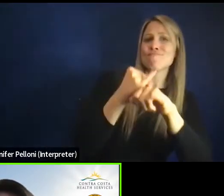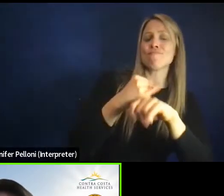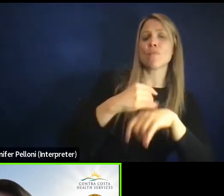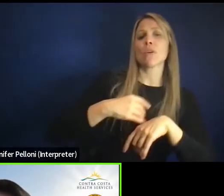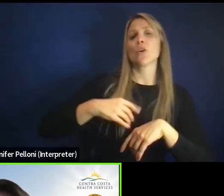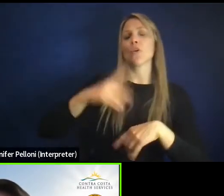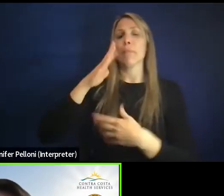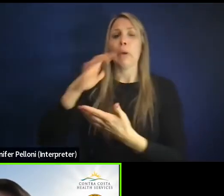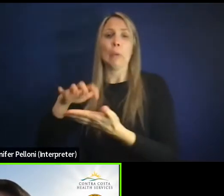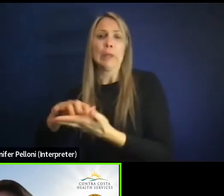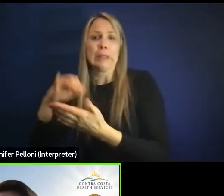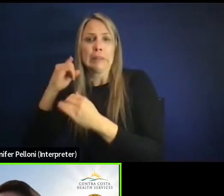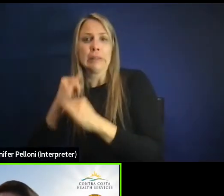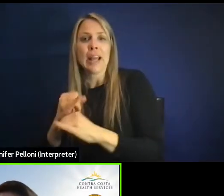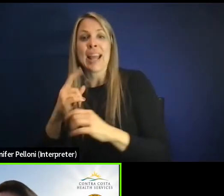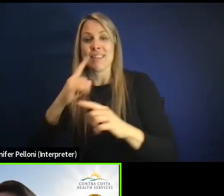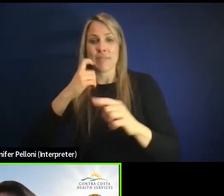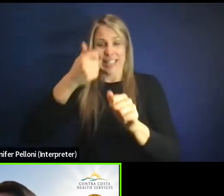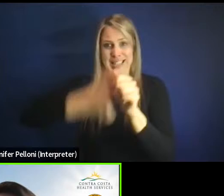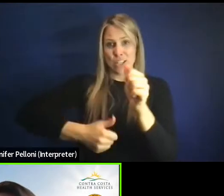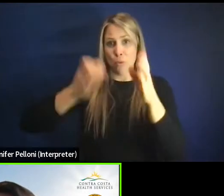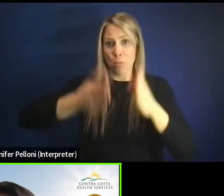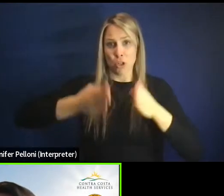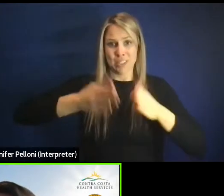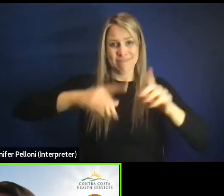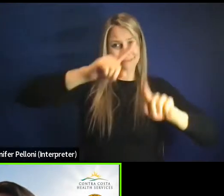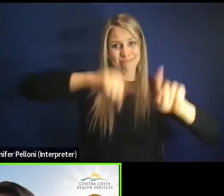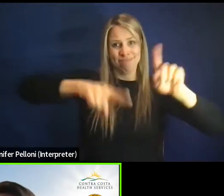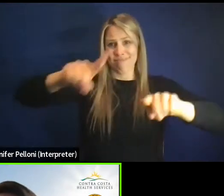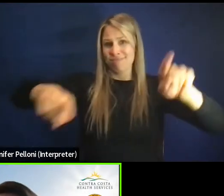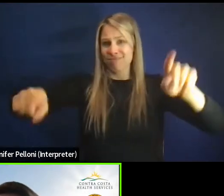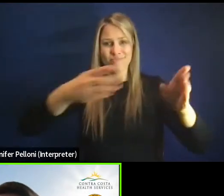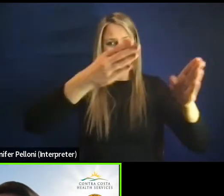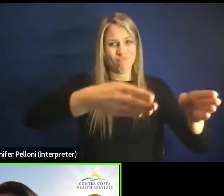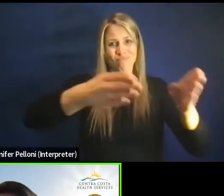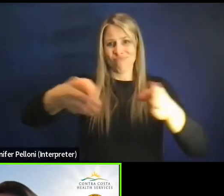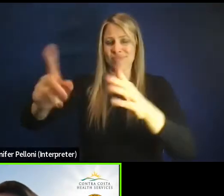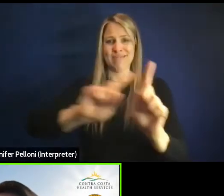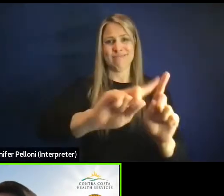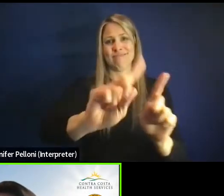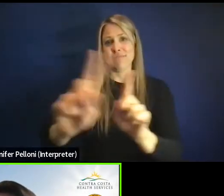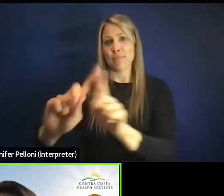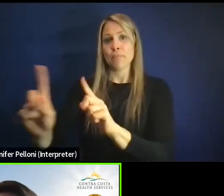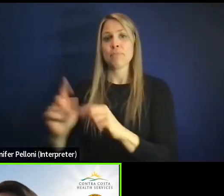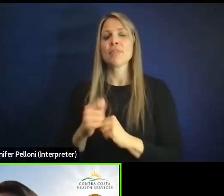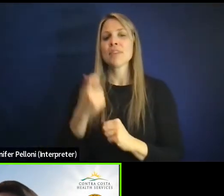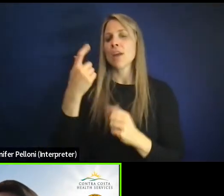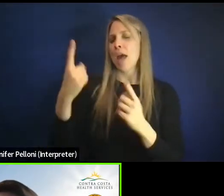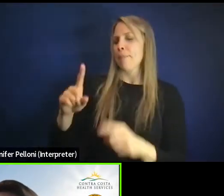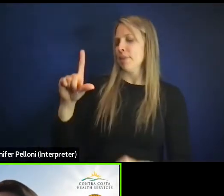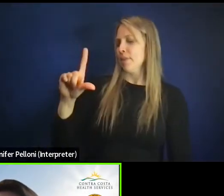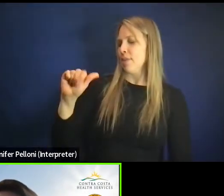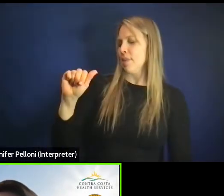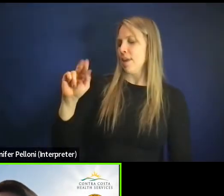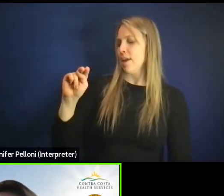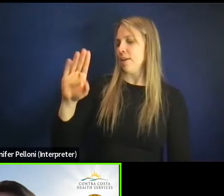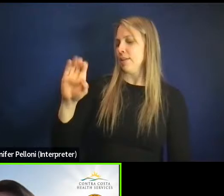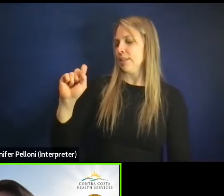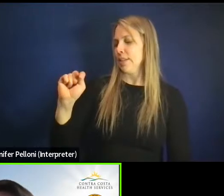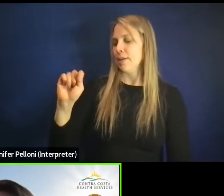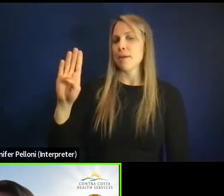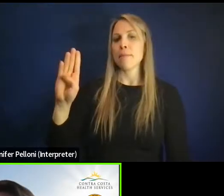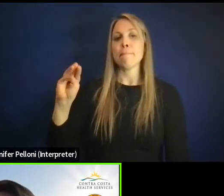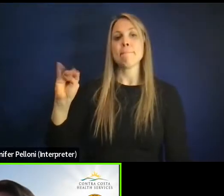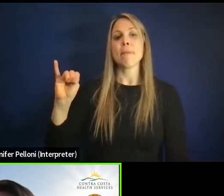it changes from person to person. There was a very recent study in Lancet Microbe, which is